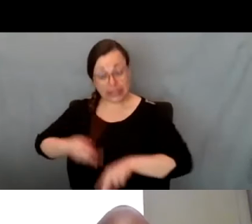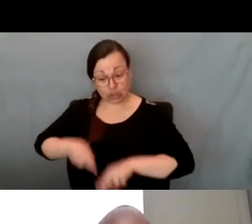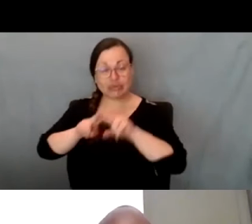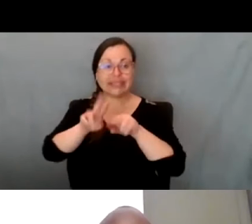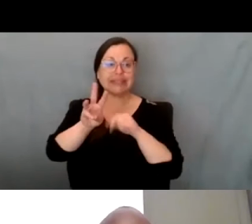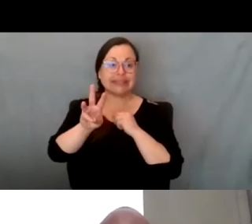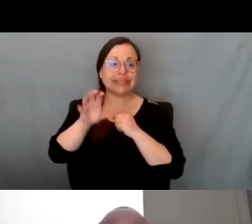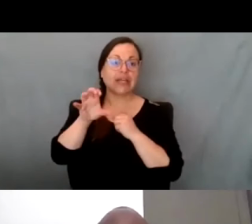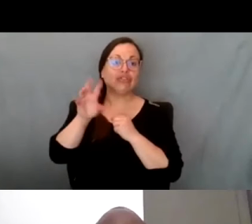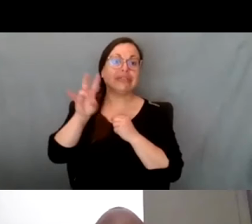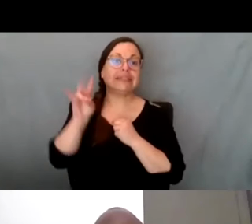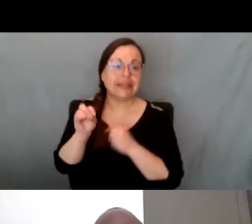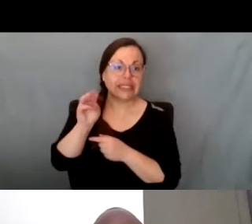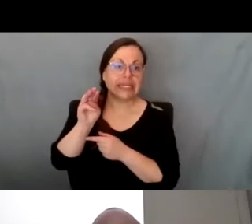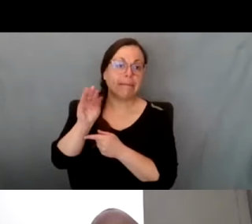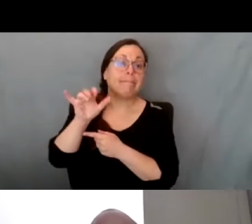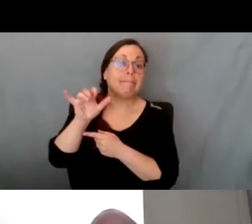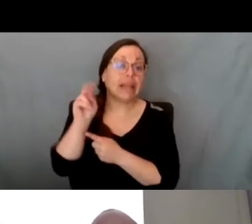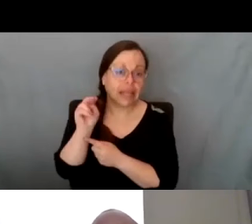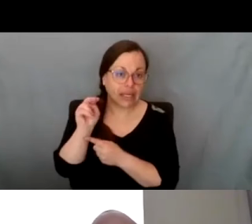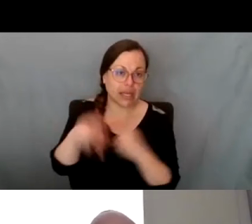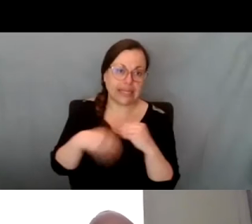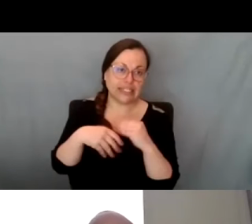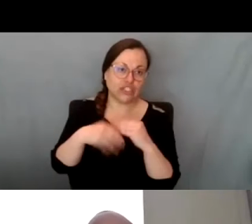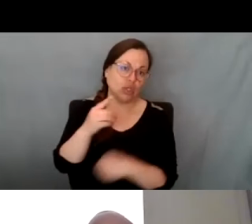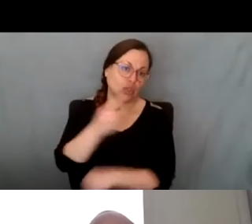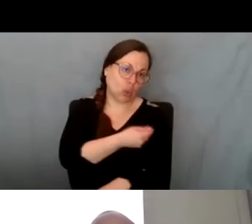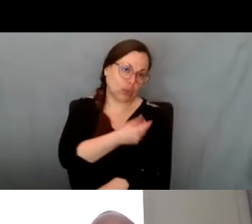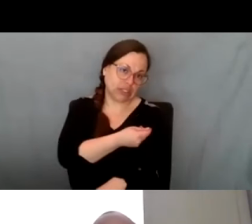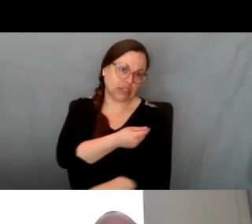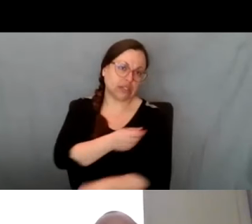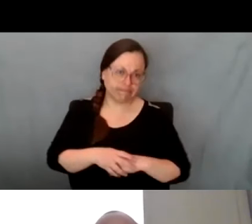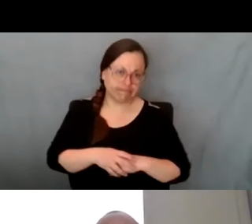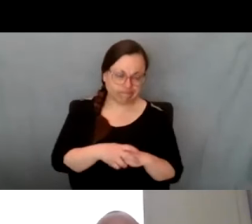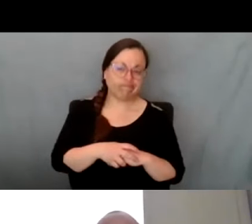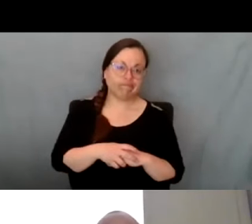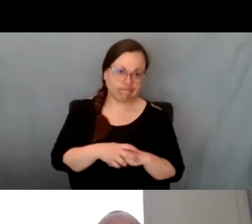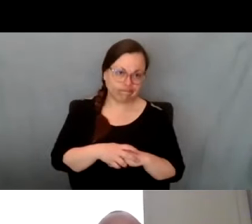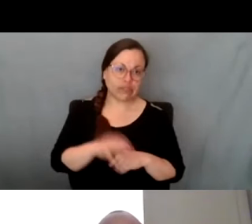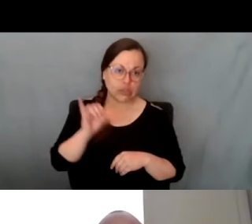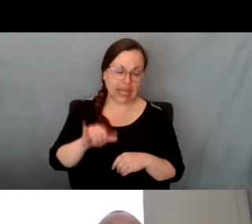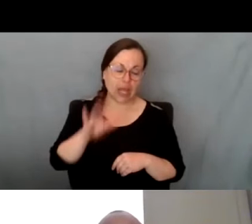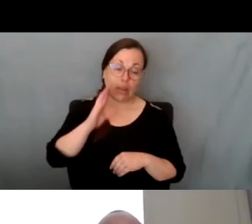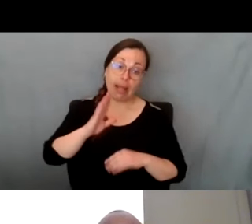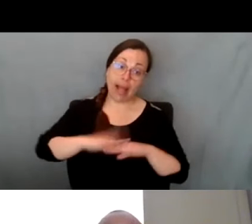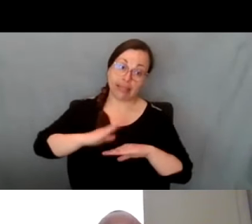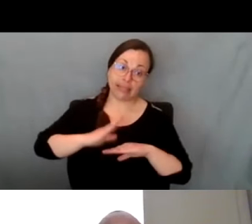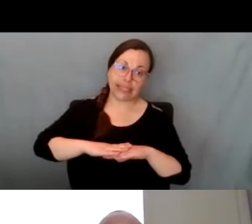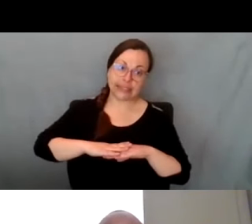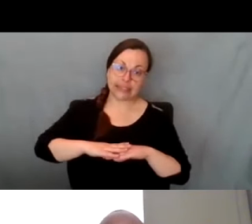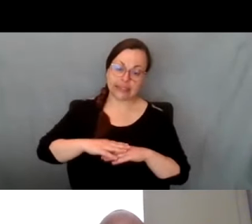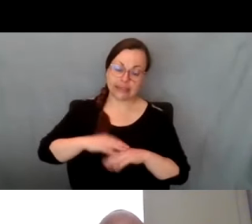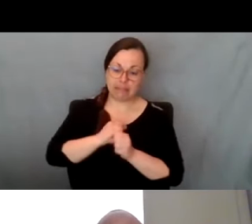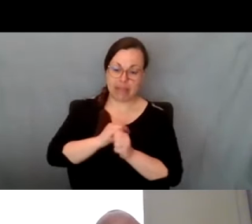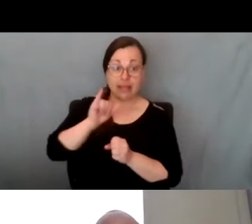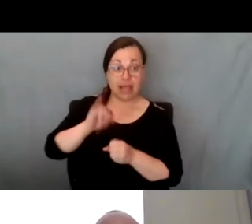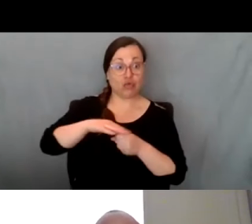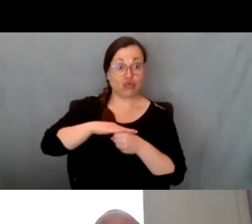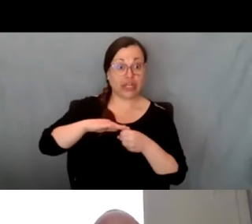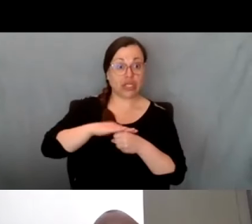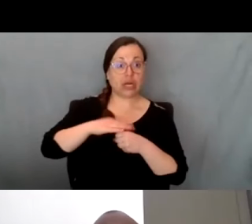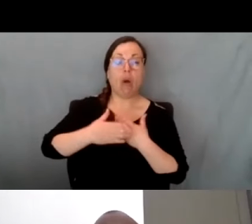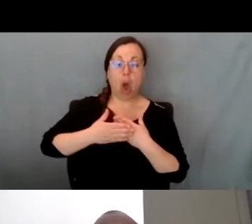670 million additional doses. So this will at least bring the region almost